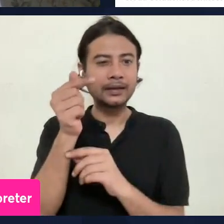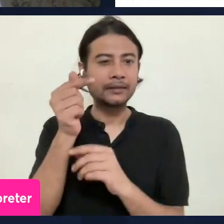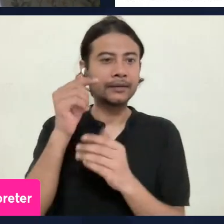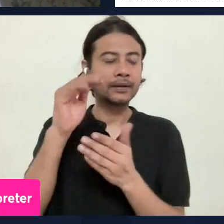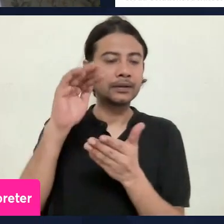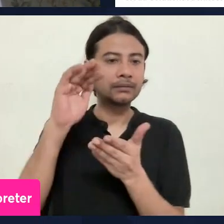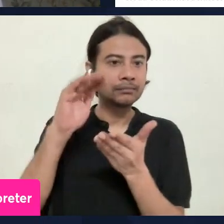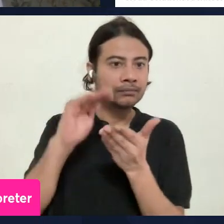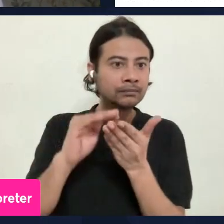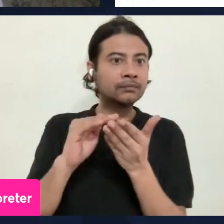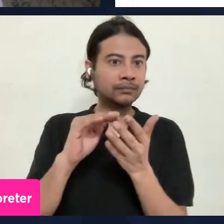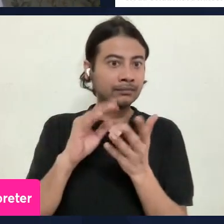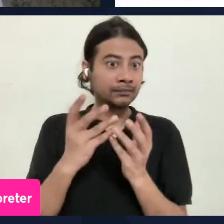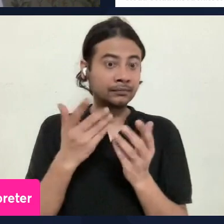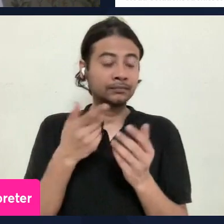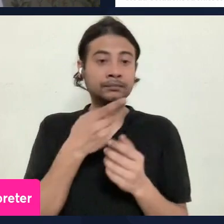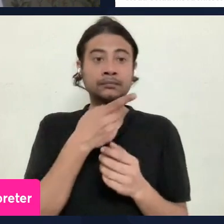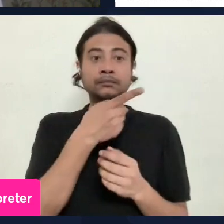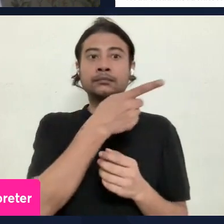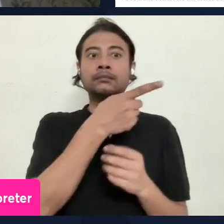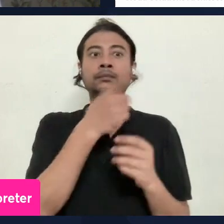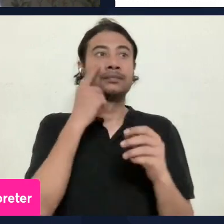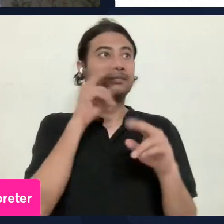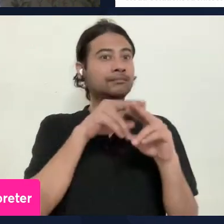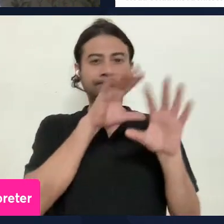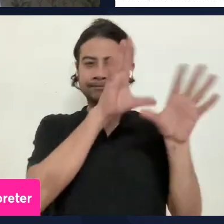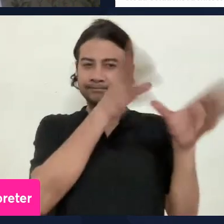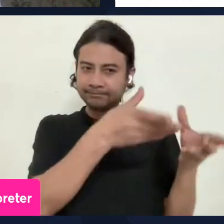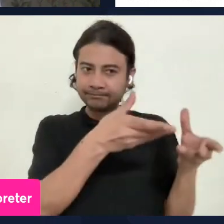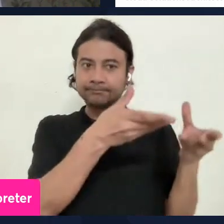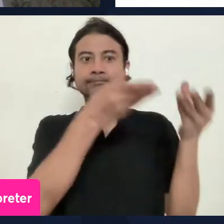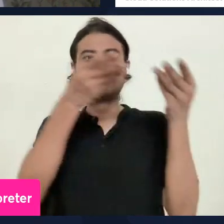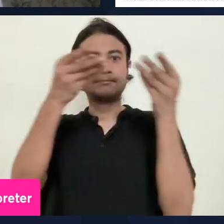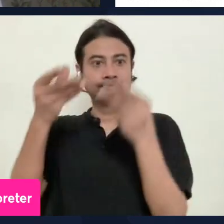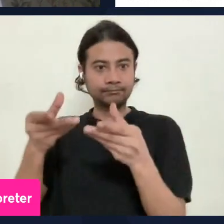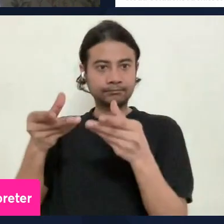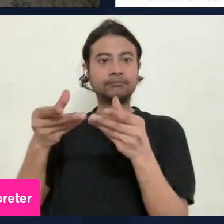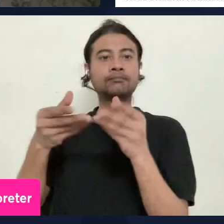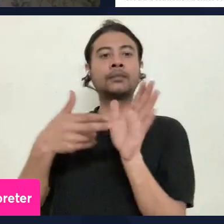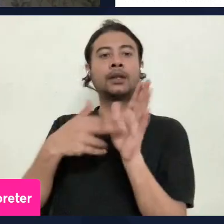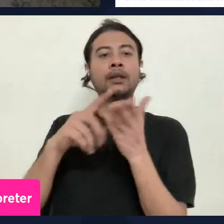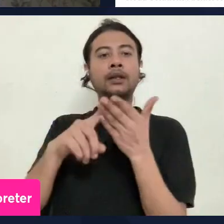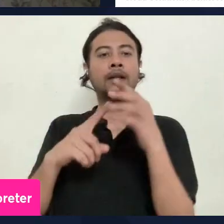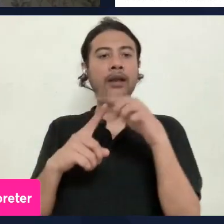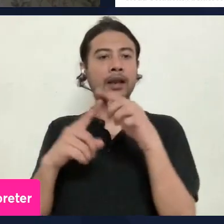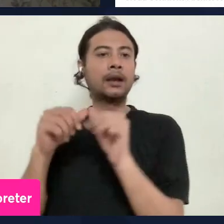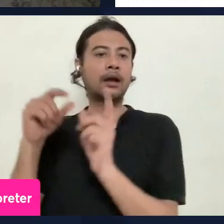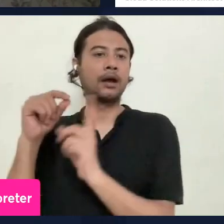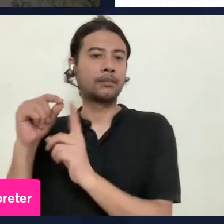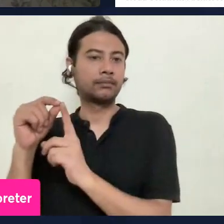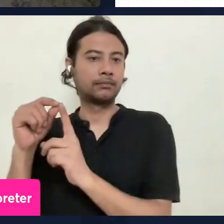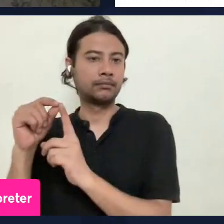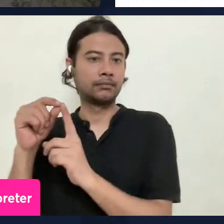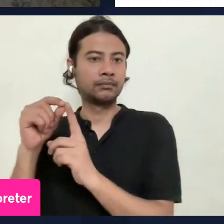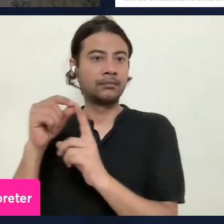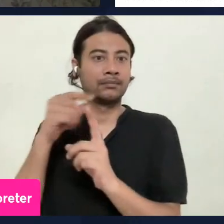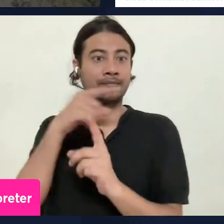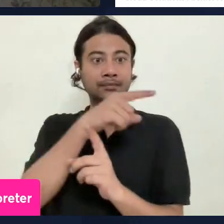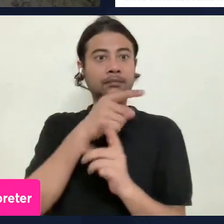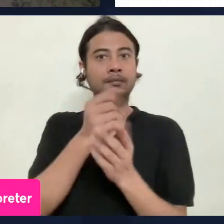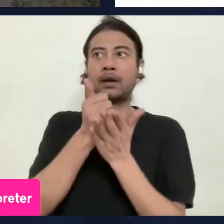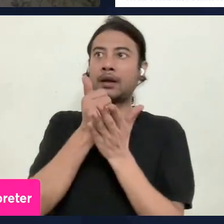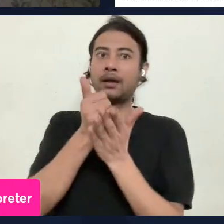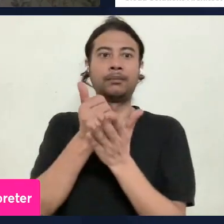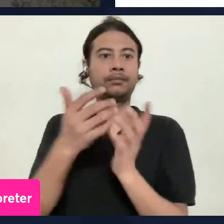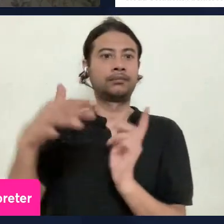most likely supporting and assisting with sustainability, but also just being efficient in